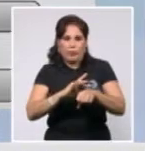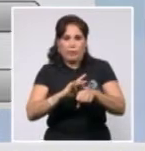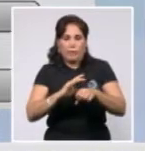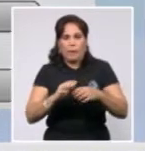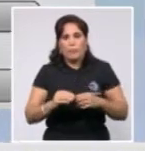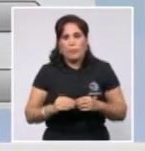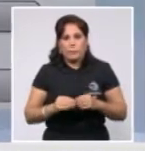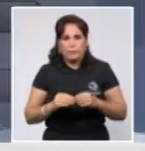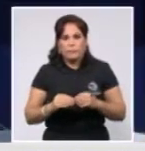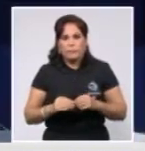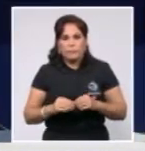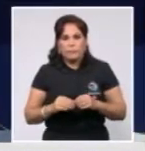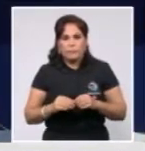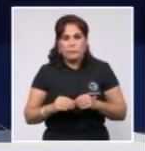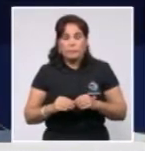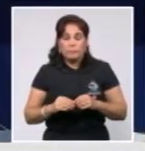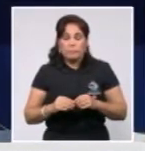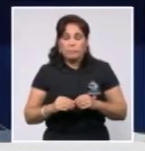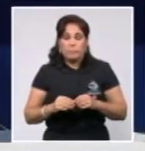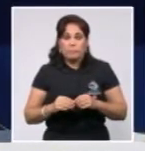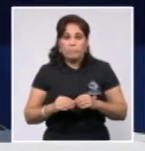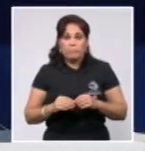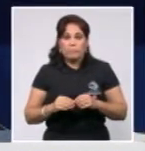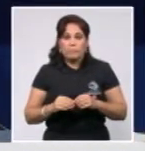561,746, of which